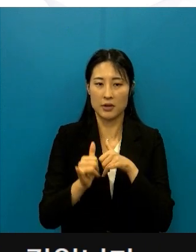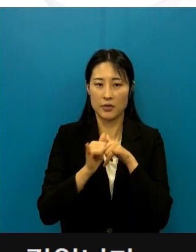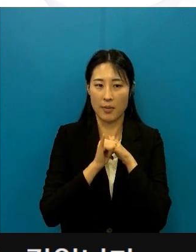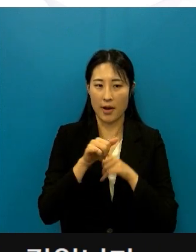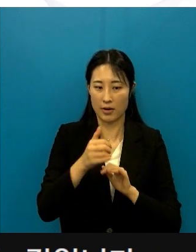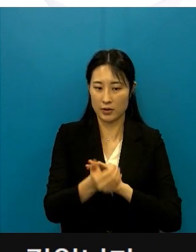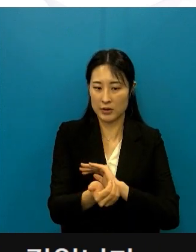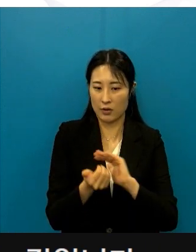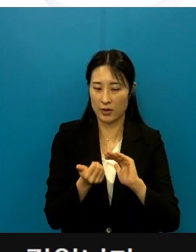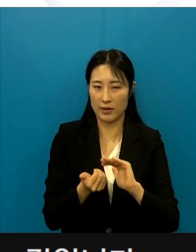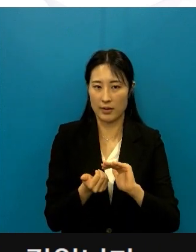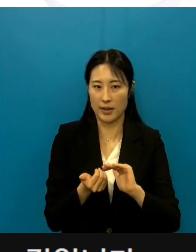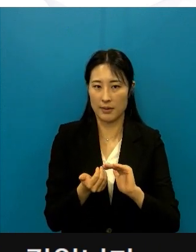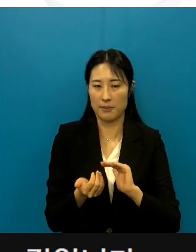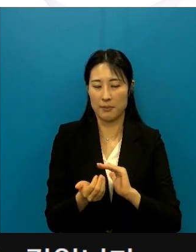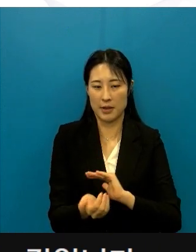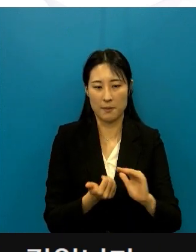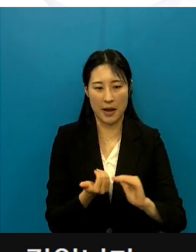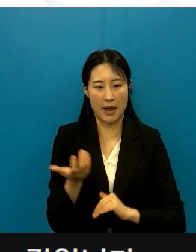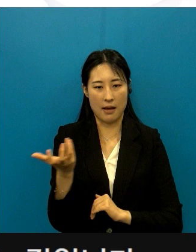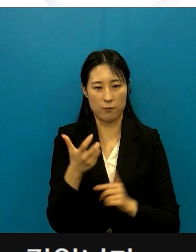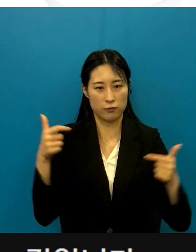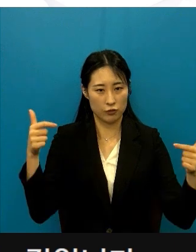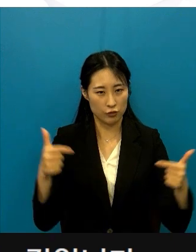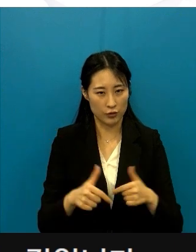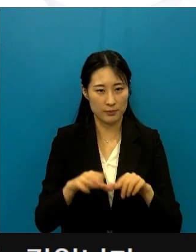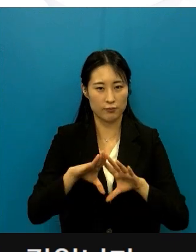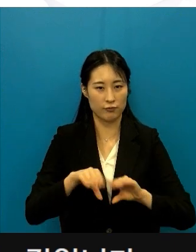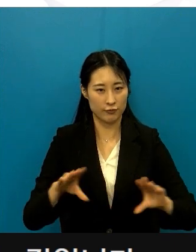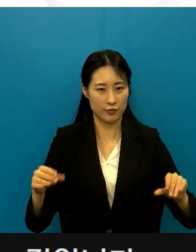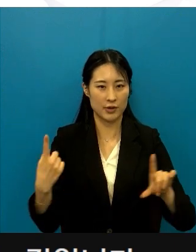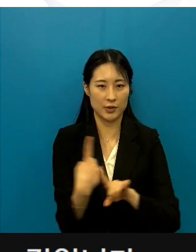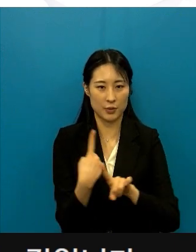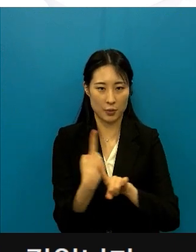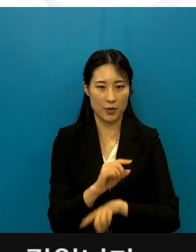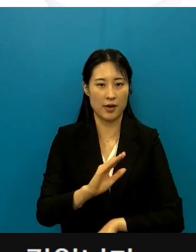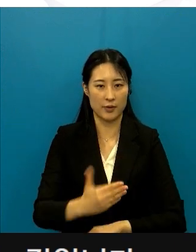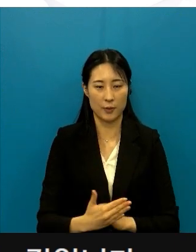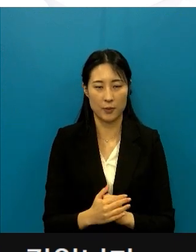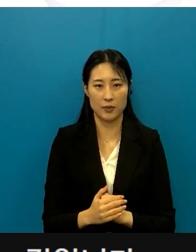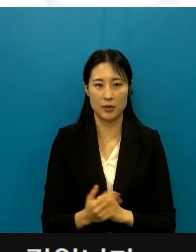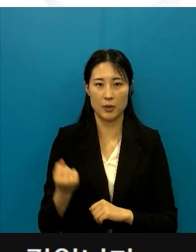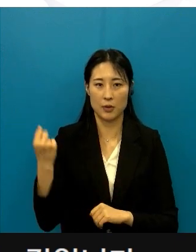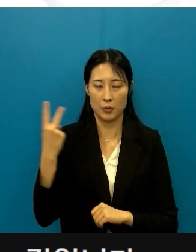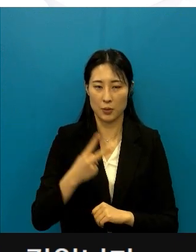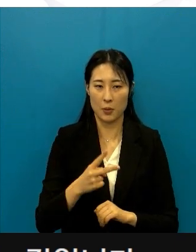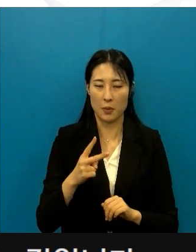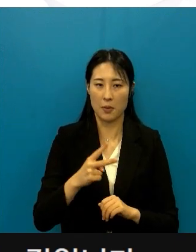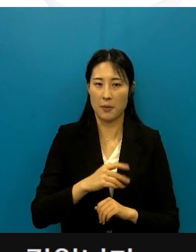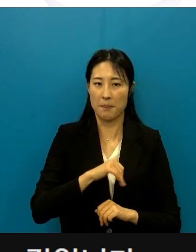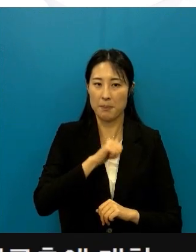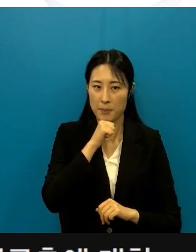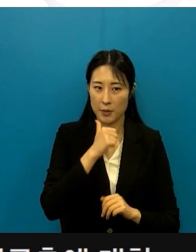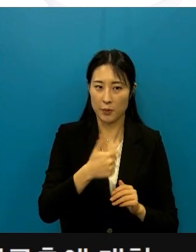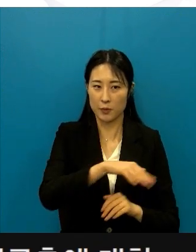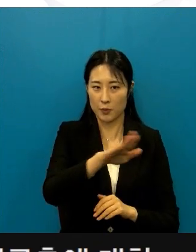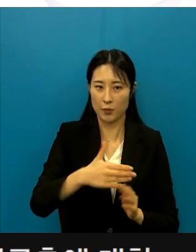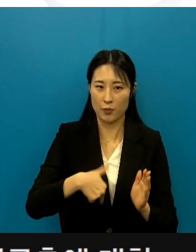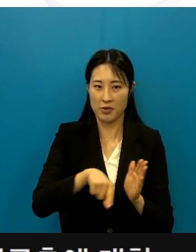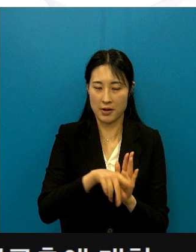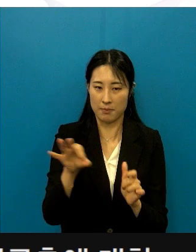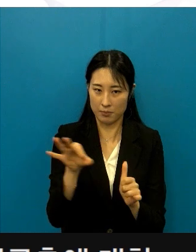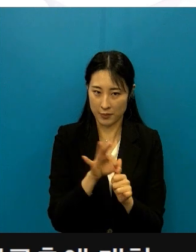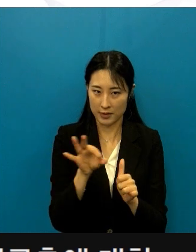our welfare for the poor, and we have